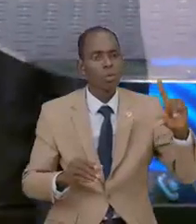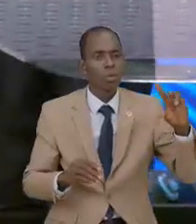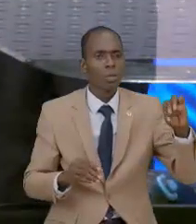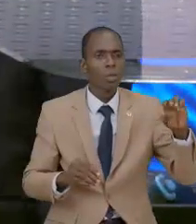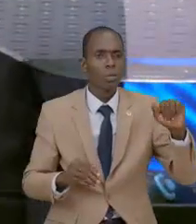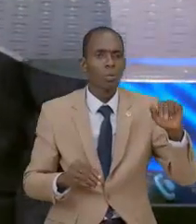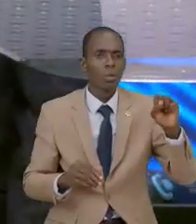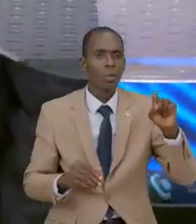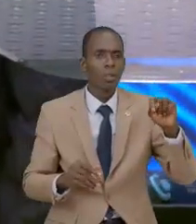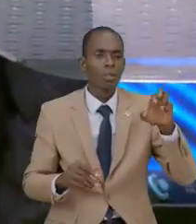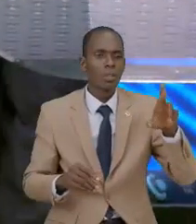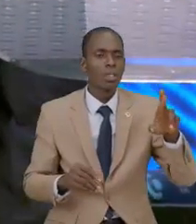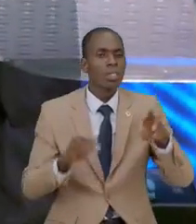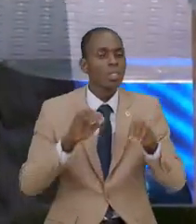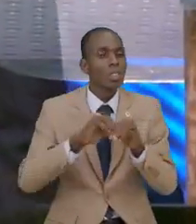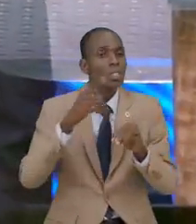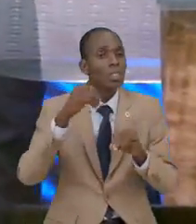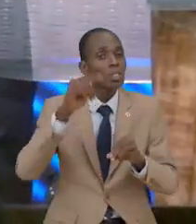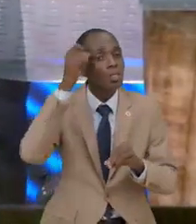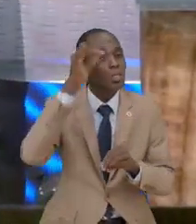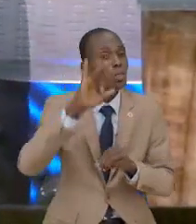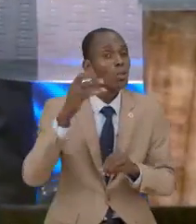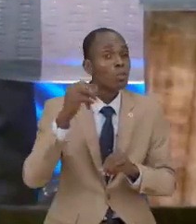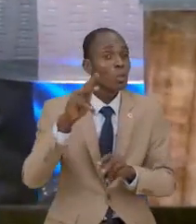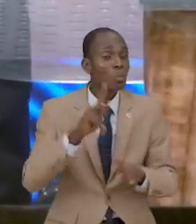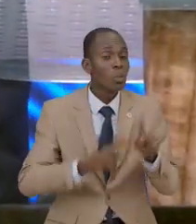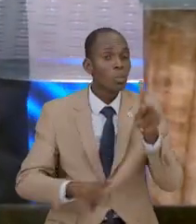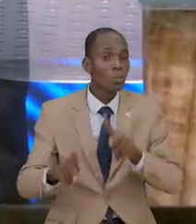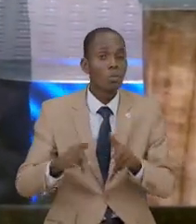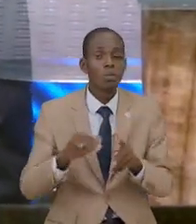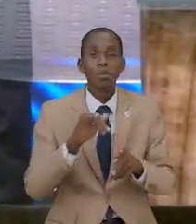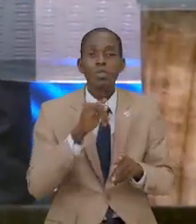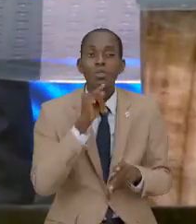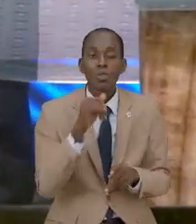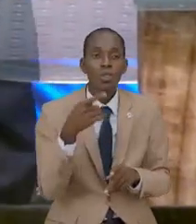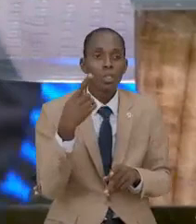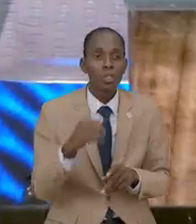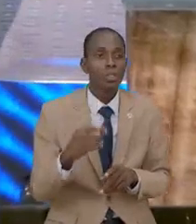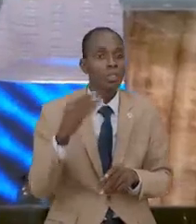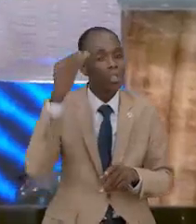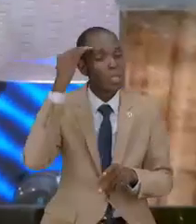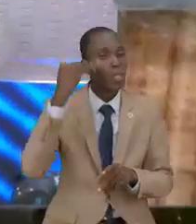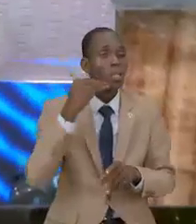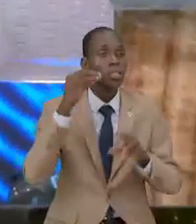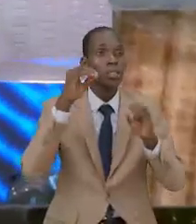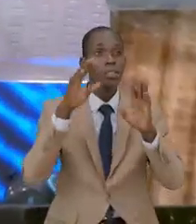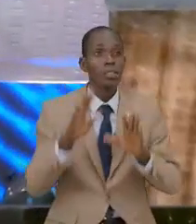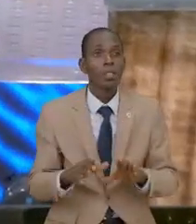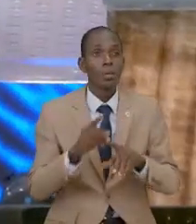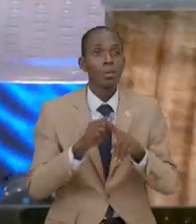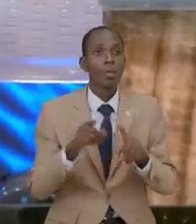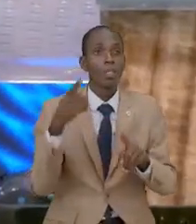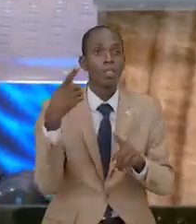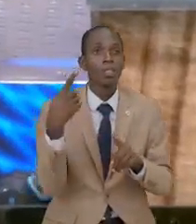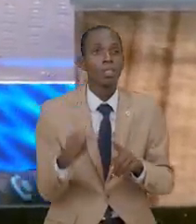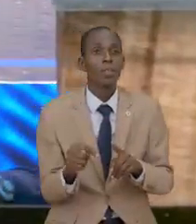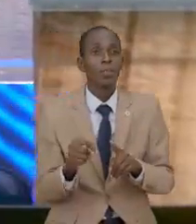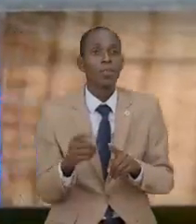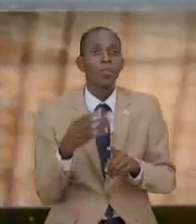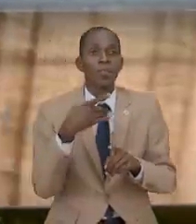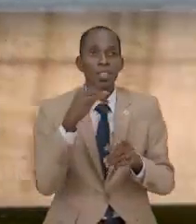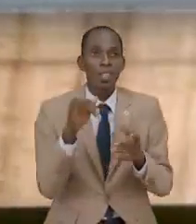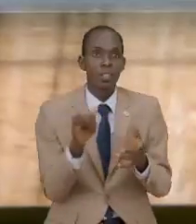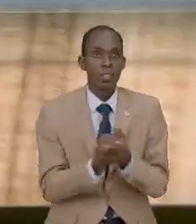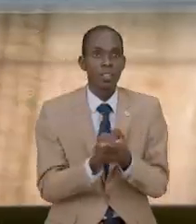the Greek people, was not the head teacher, the headmaster, or the proprietor. Those days,